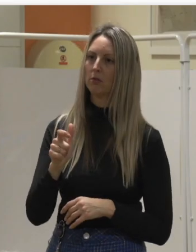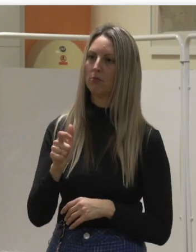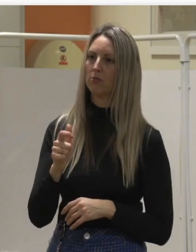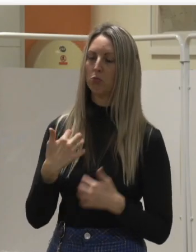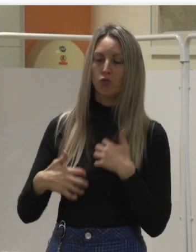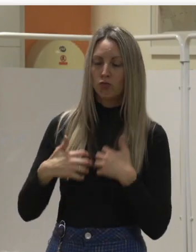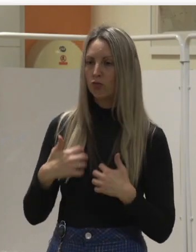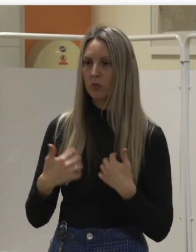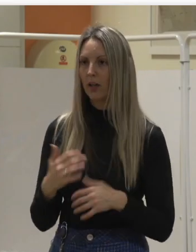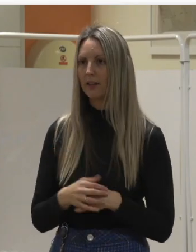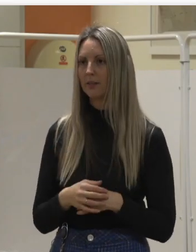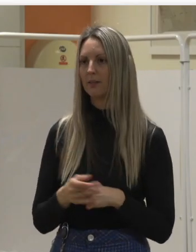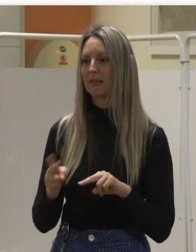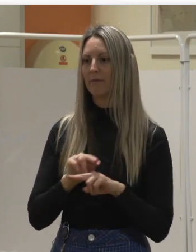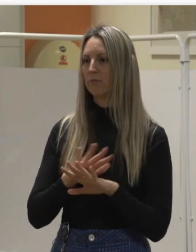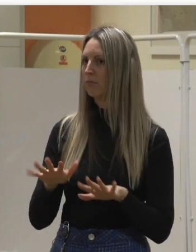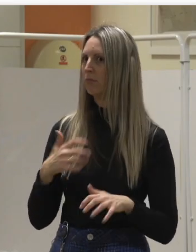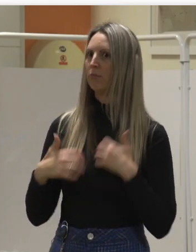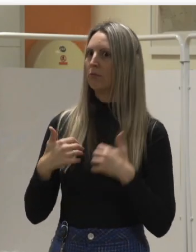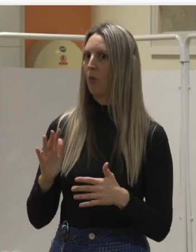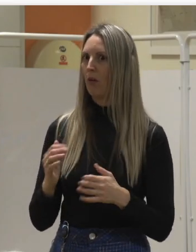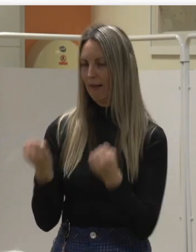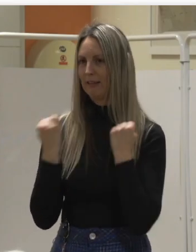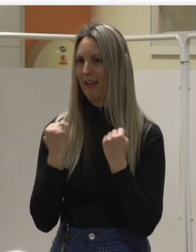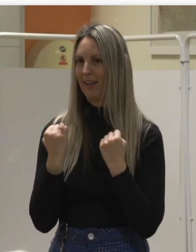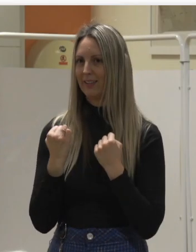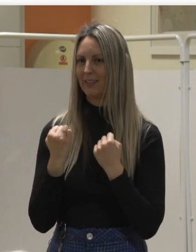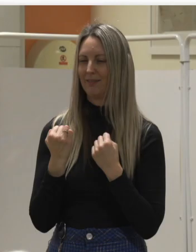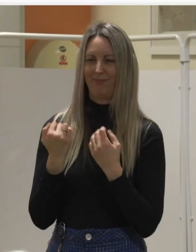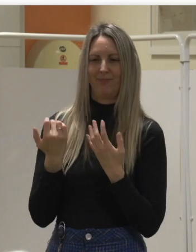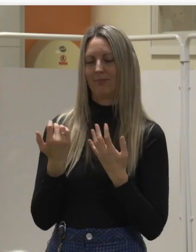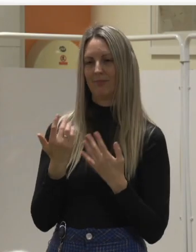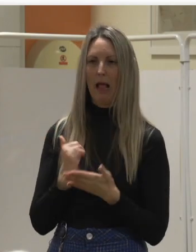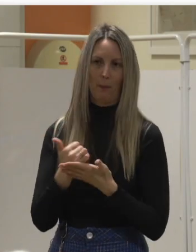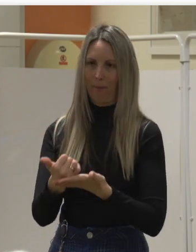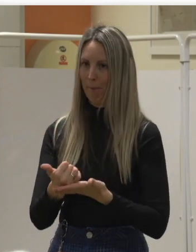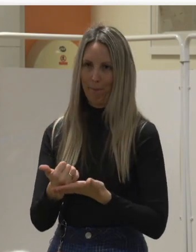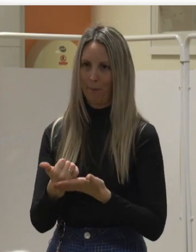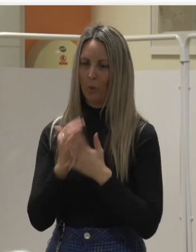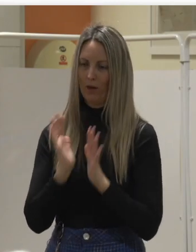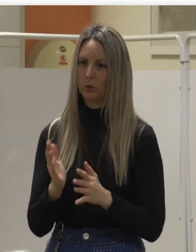Unless you enjoy, you may not be able to pursue it or persevere it, so it may not be very helpful.